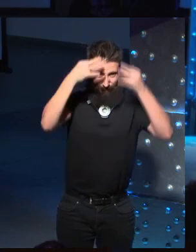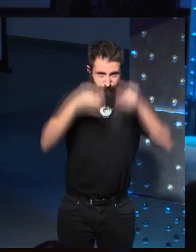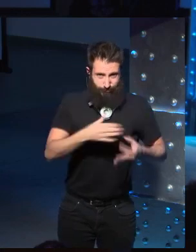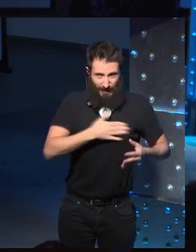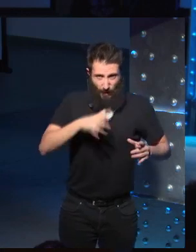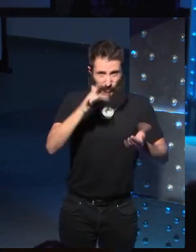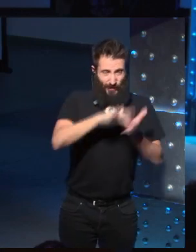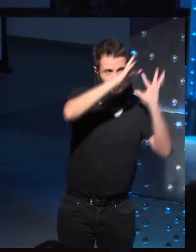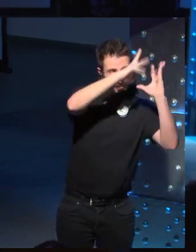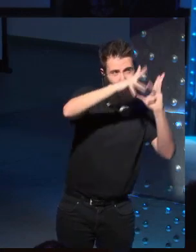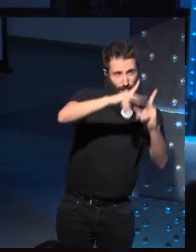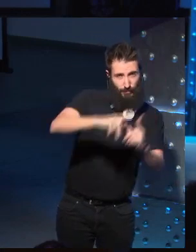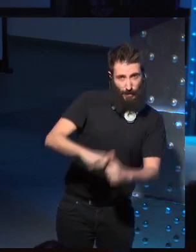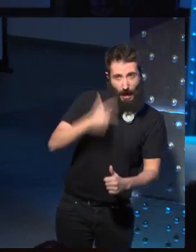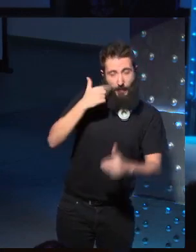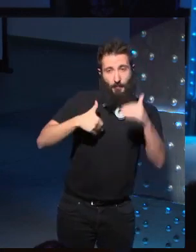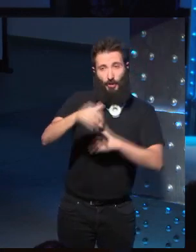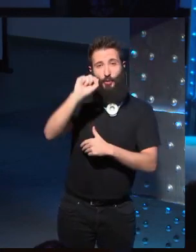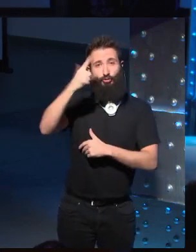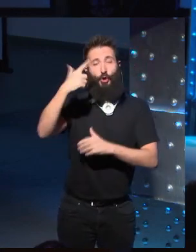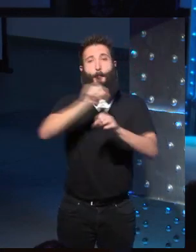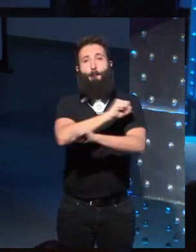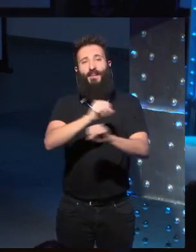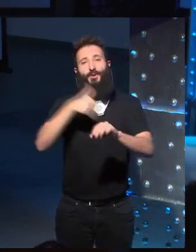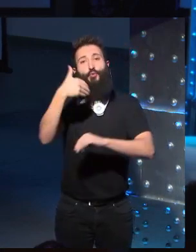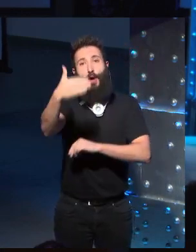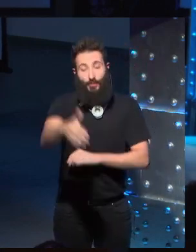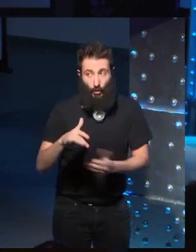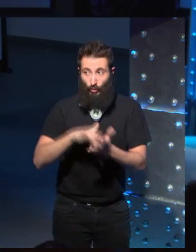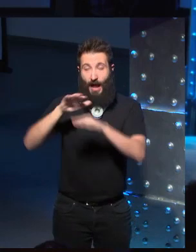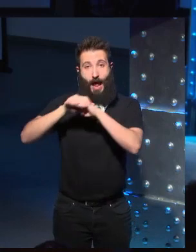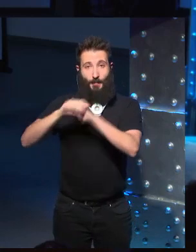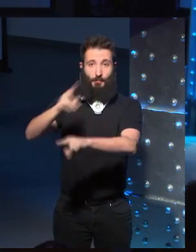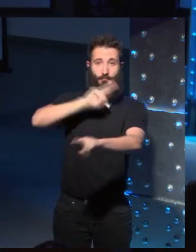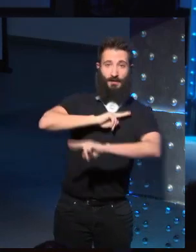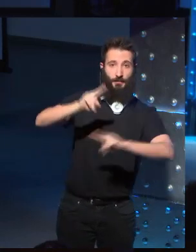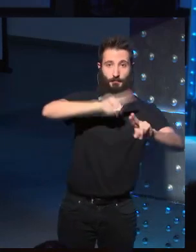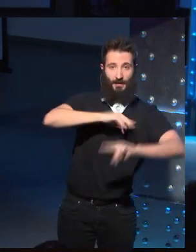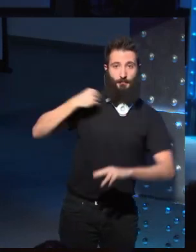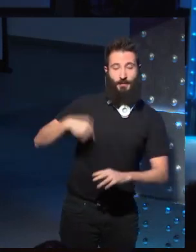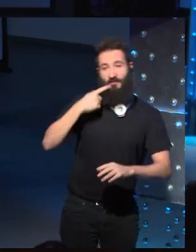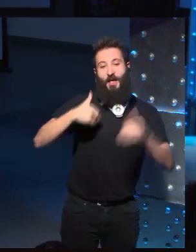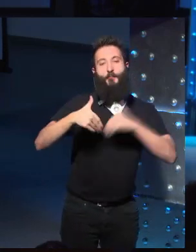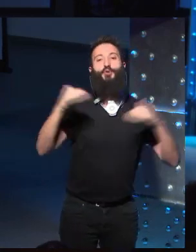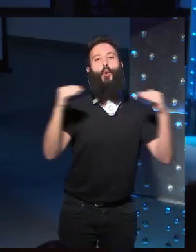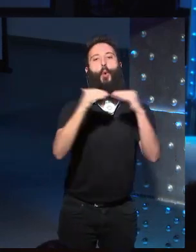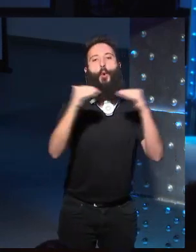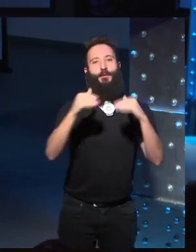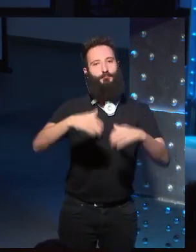them again when the sun will explode. And they all came with the same answer: it's next Thursday.